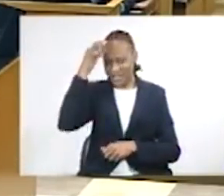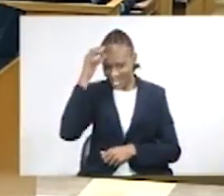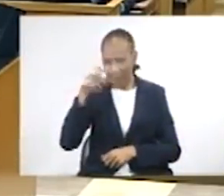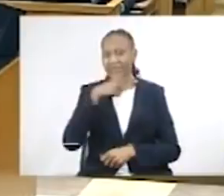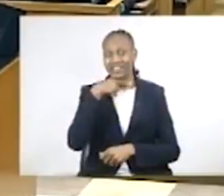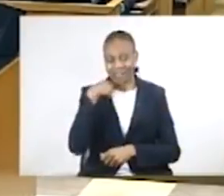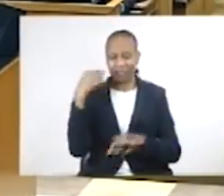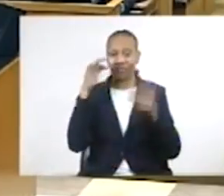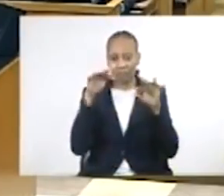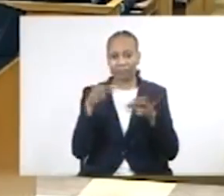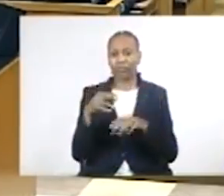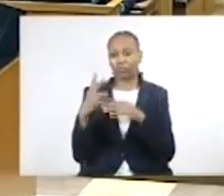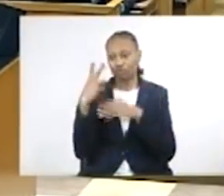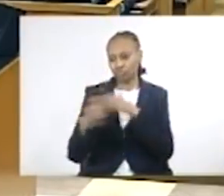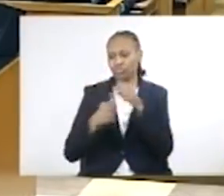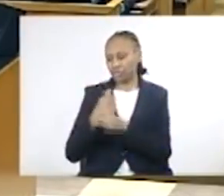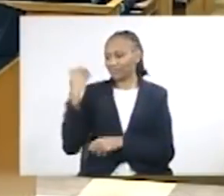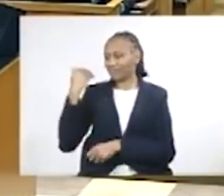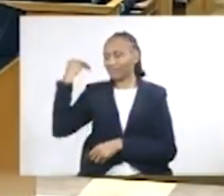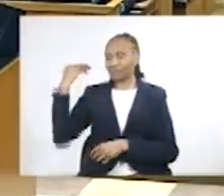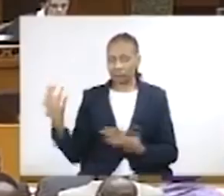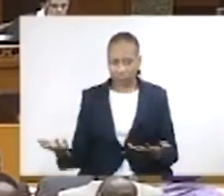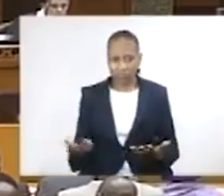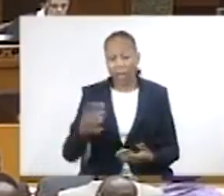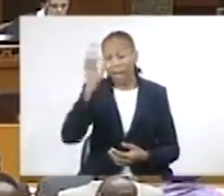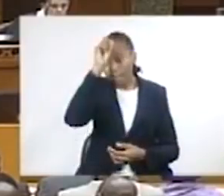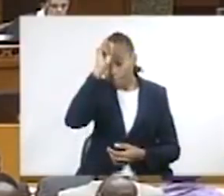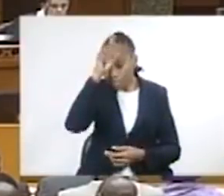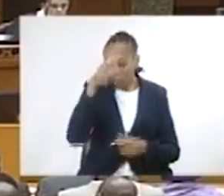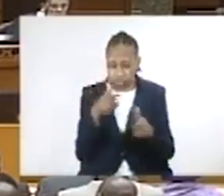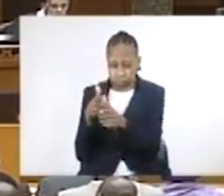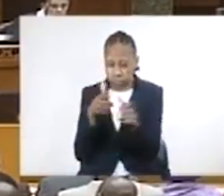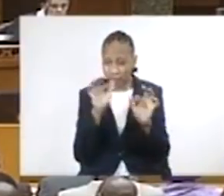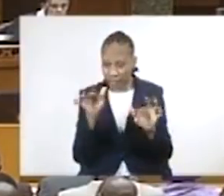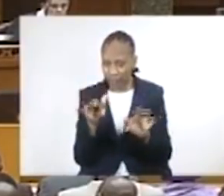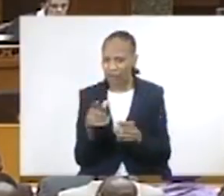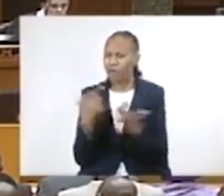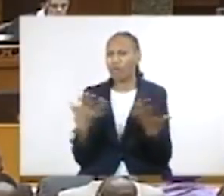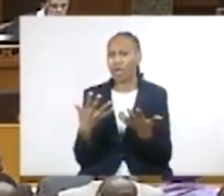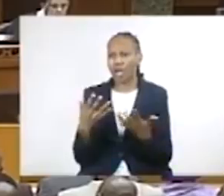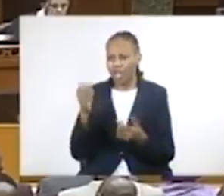Mr. Malema. I maintain that. Mr. Malema.